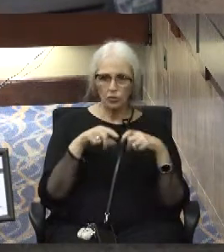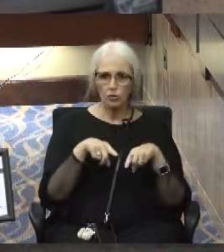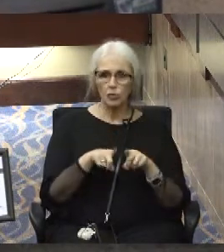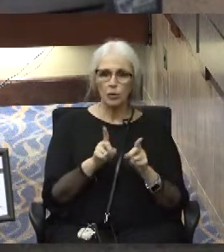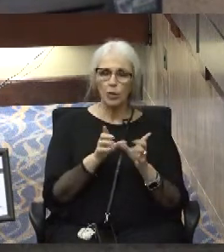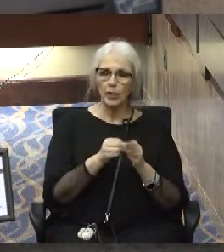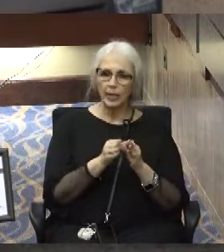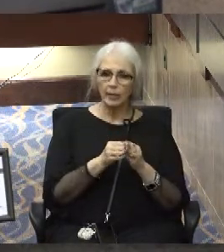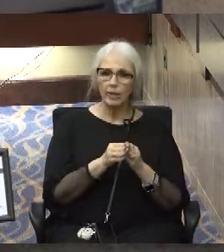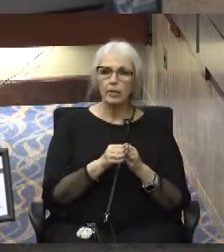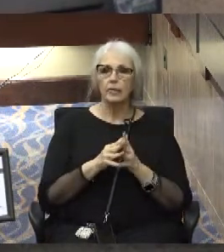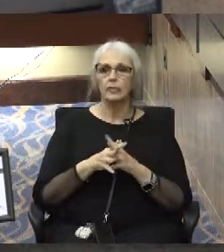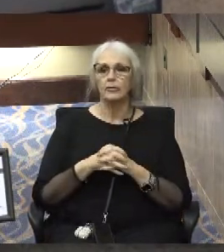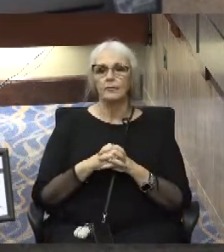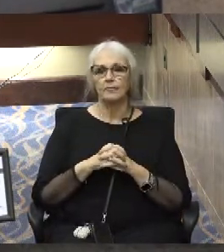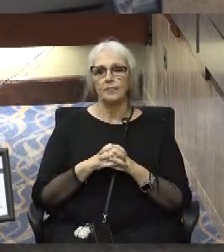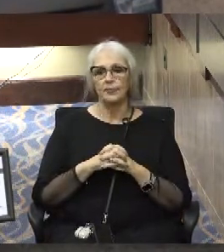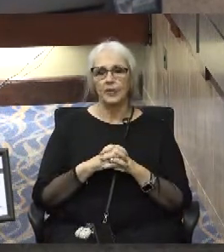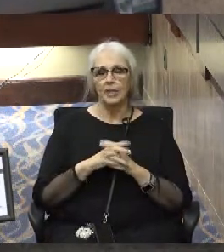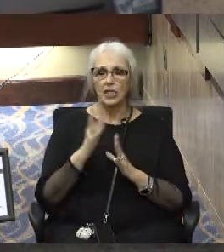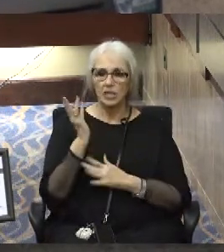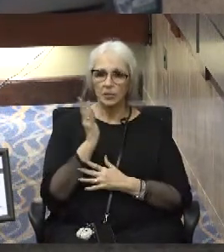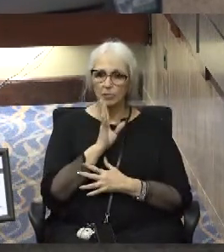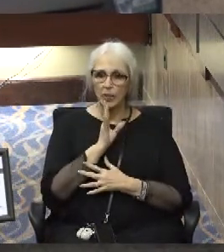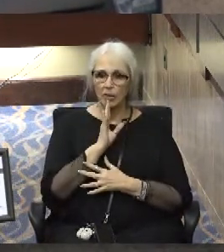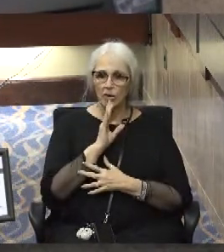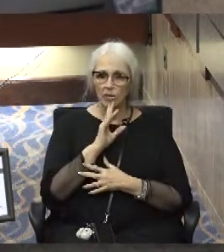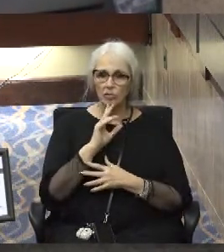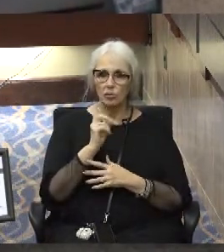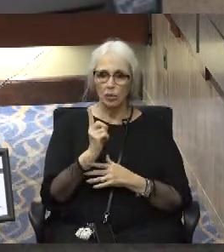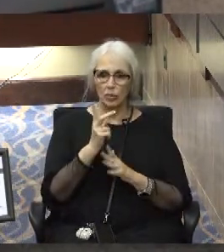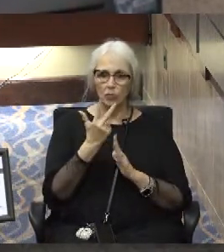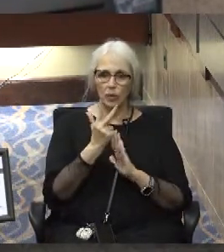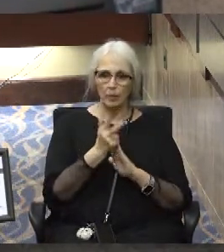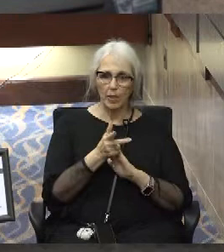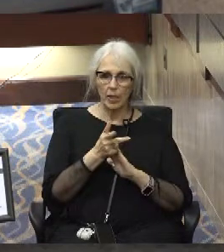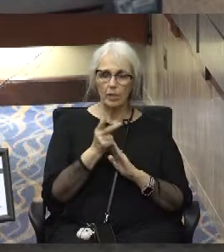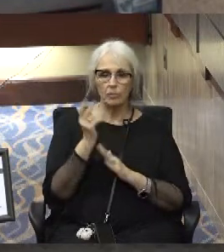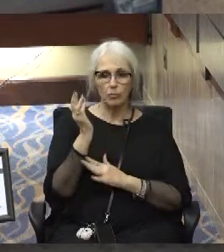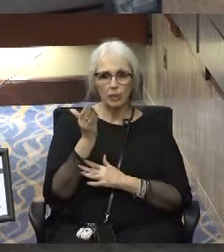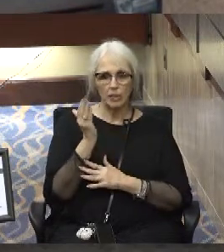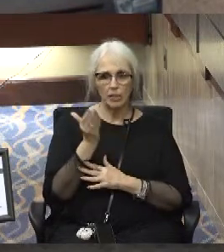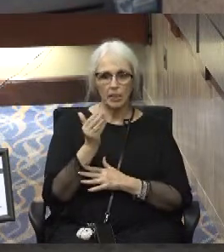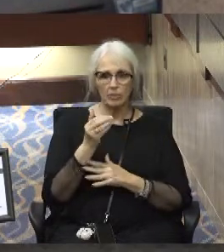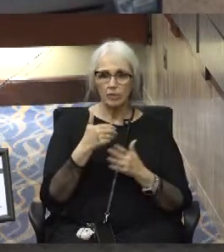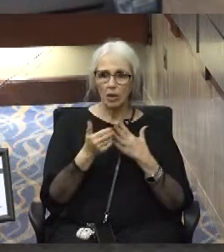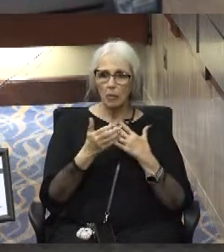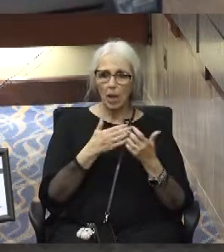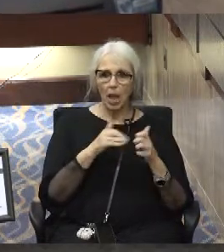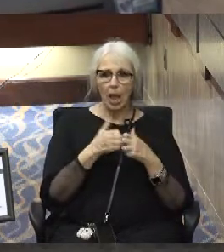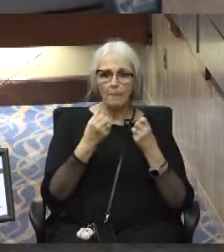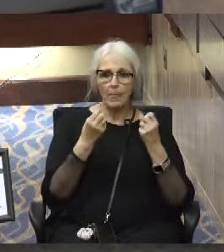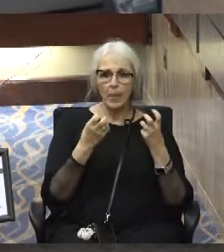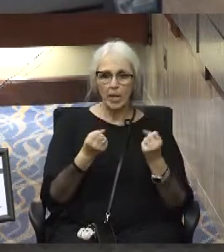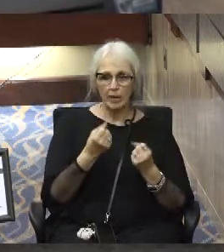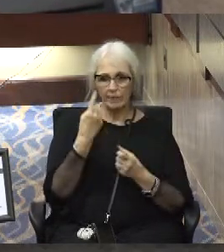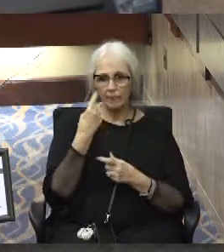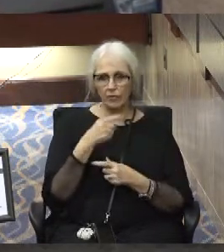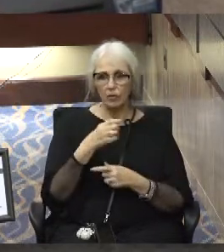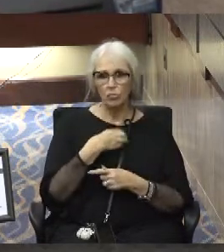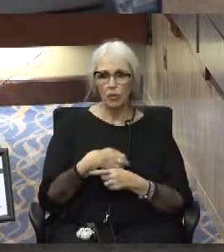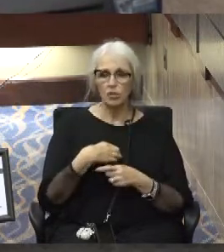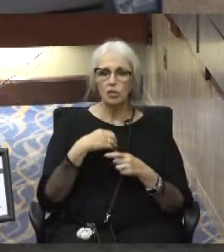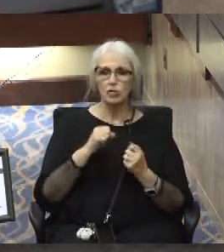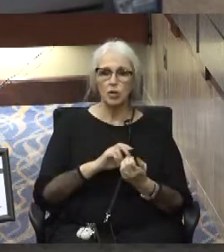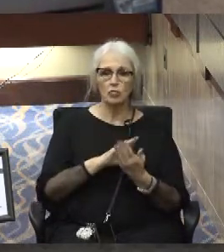agenda. On items other than public hearings, speakers will be allotted 1 3-minute presentation regardless of the number of agenda item the speaker wishes to address. If